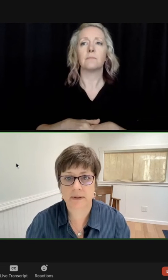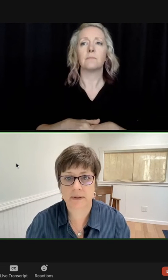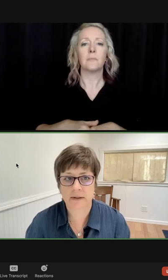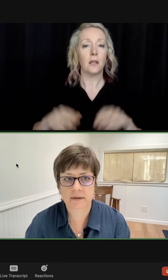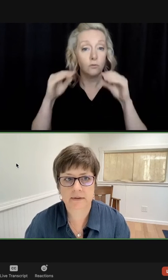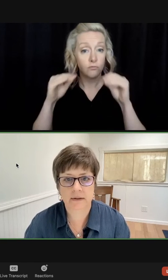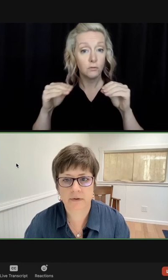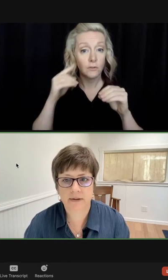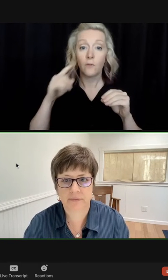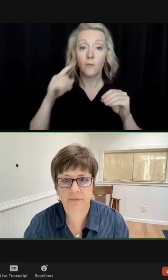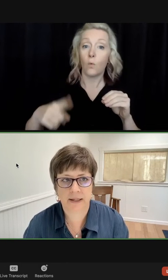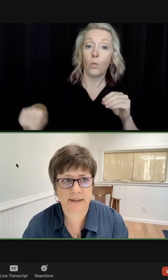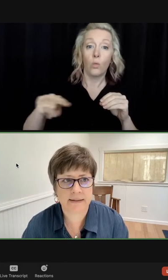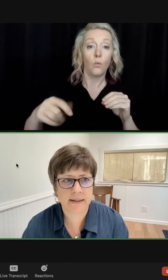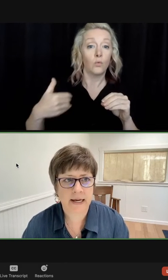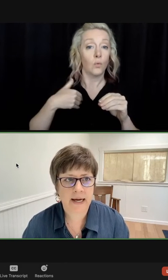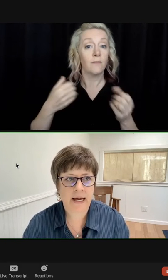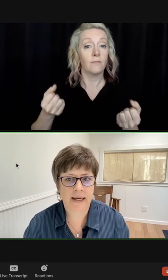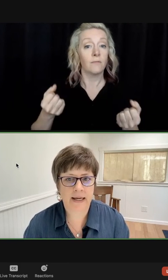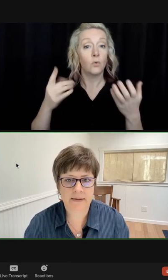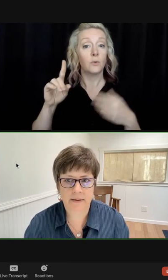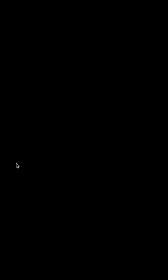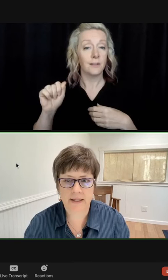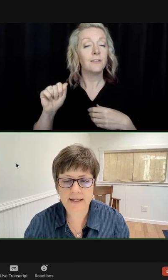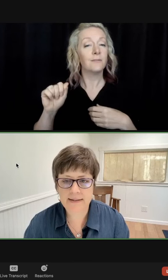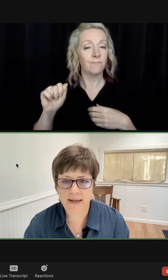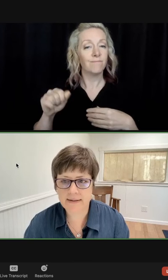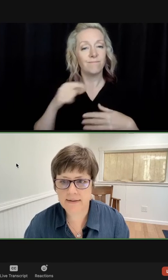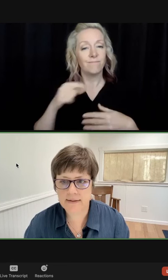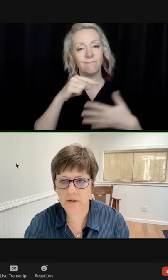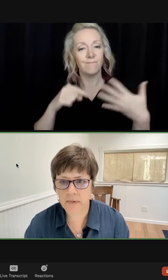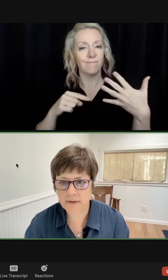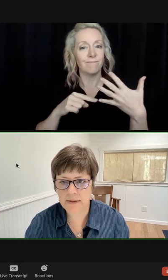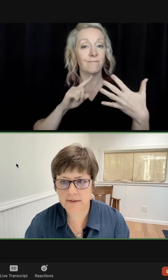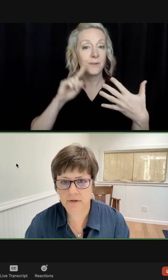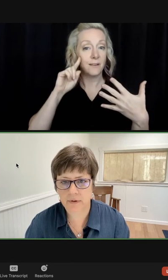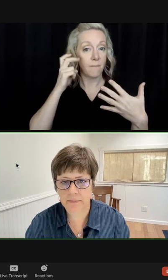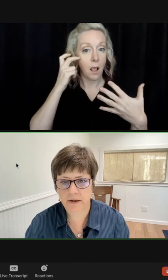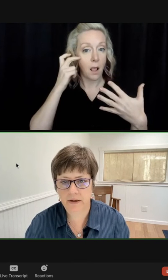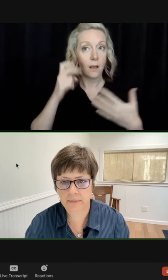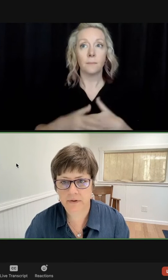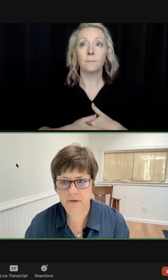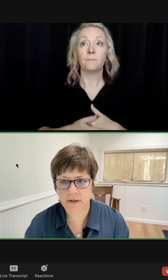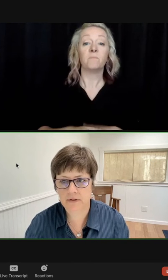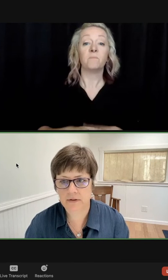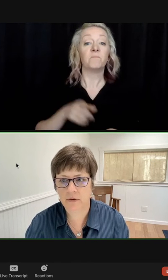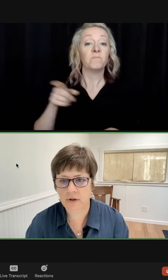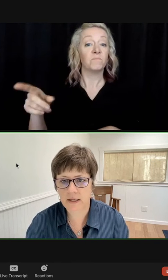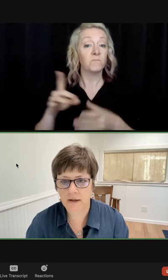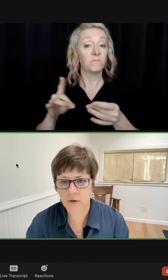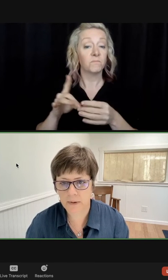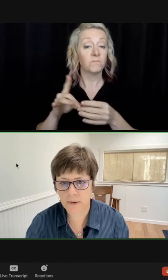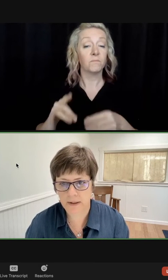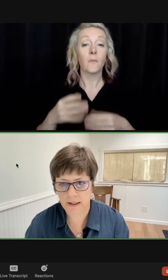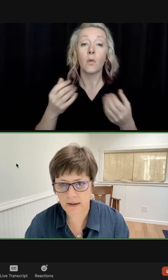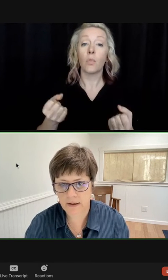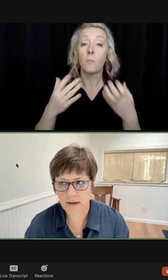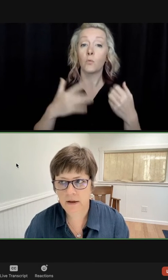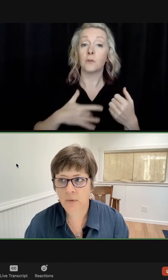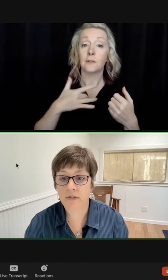multiple disabilities, including deafblindness. And he says that the multisensory impaired person is a unique